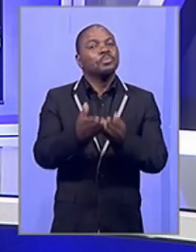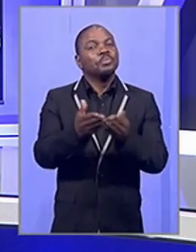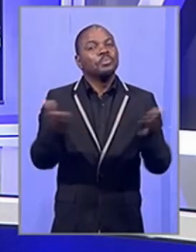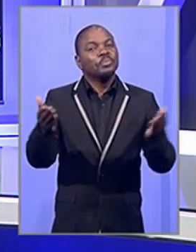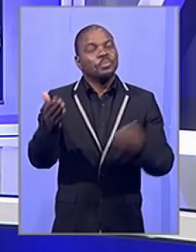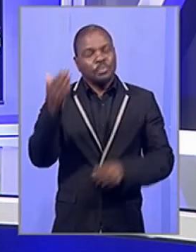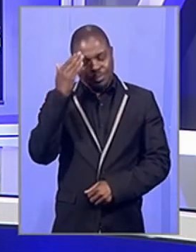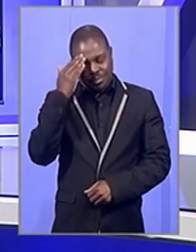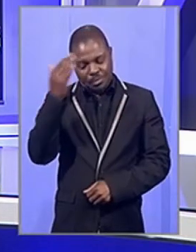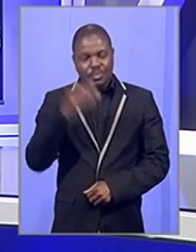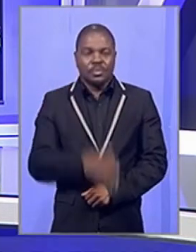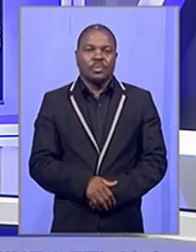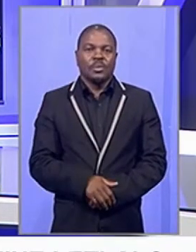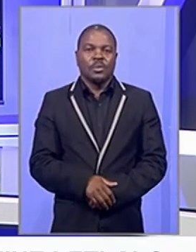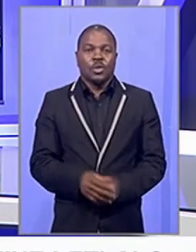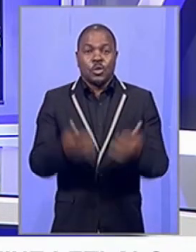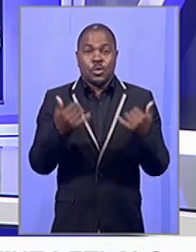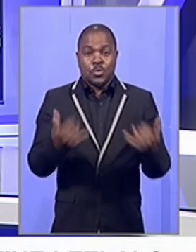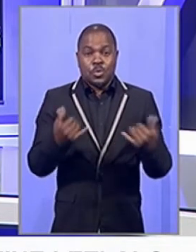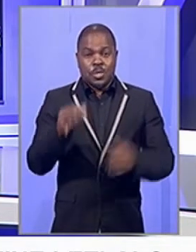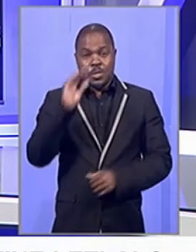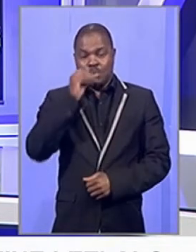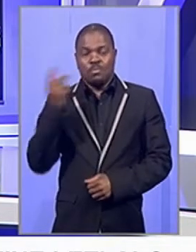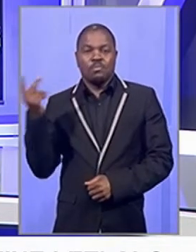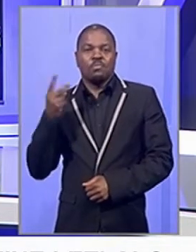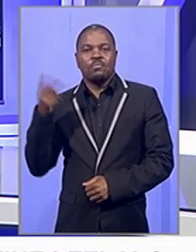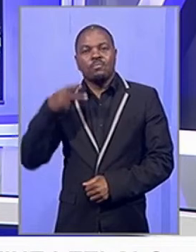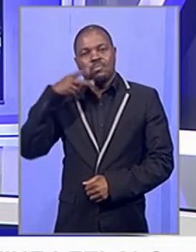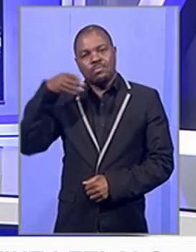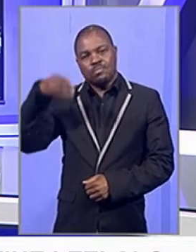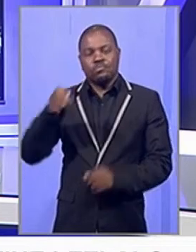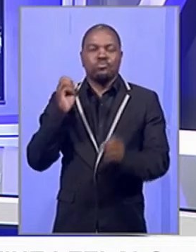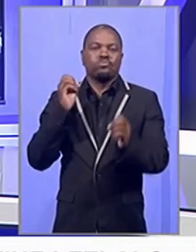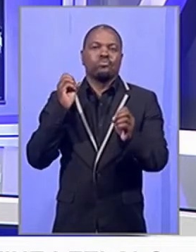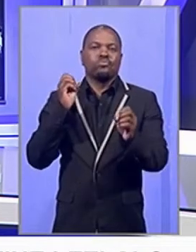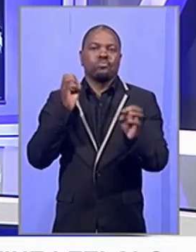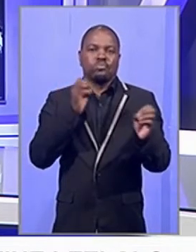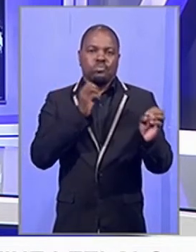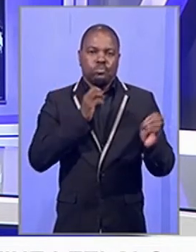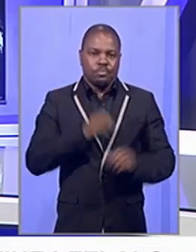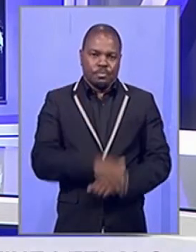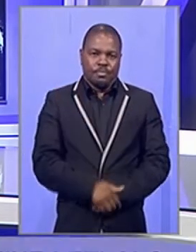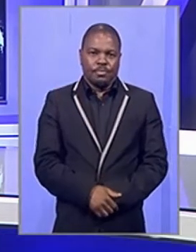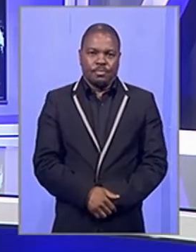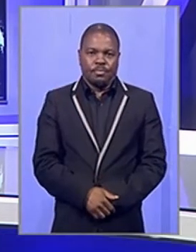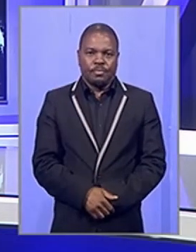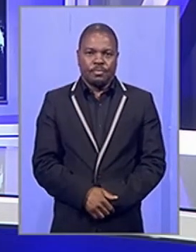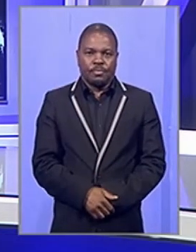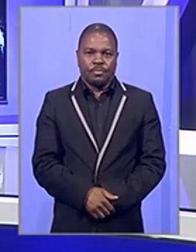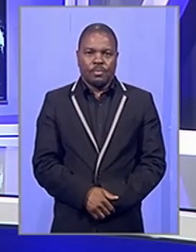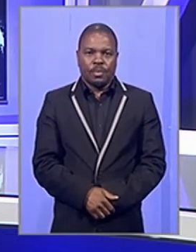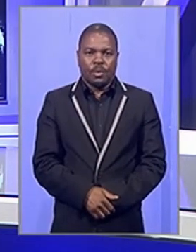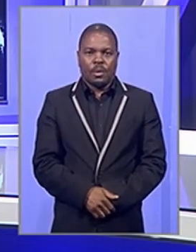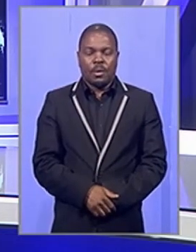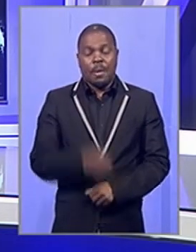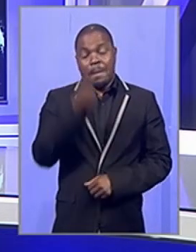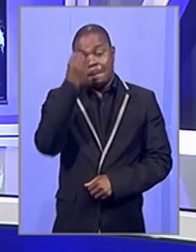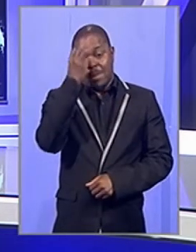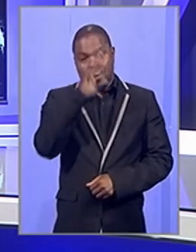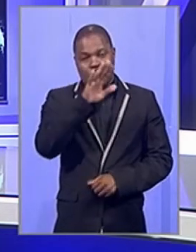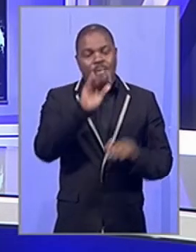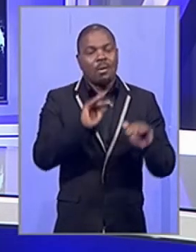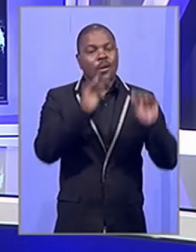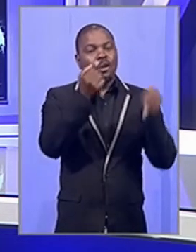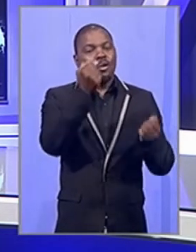Thobela bageshu ditabeng tša lehono ke swere tsela le mošomi mmogo Augustine Letlalo. Pretoria Palace